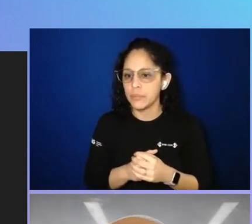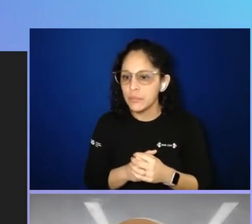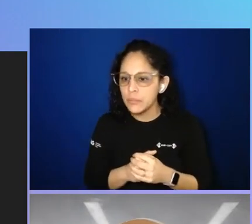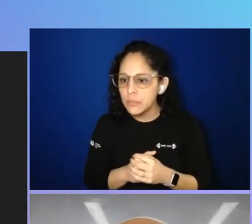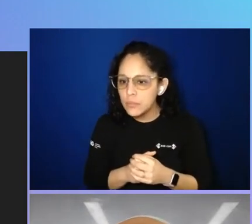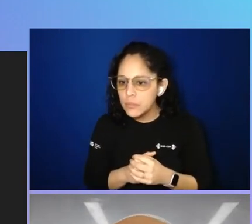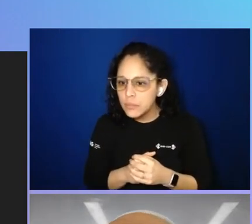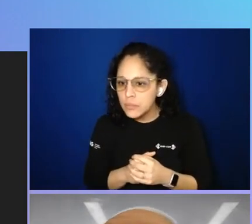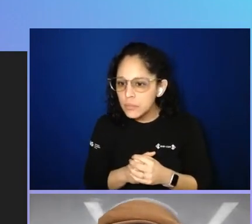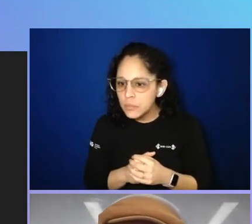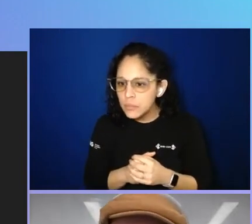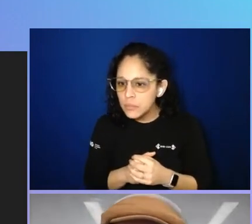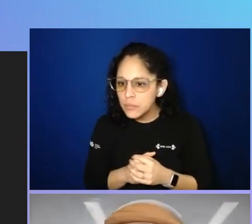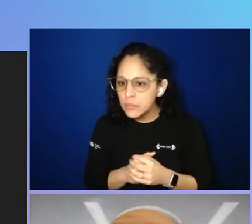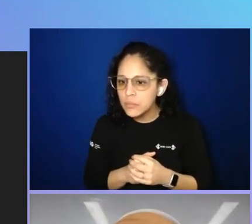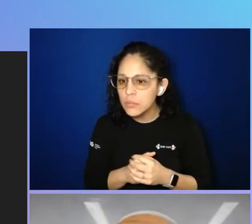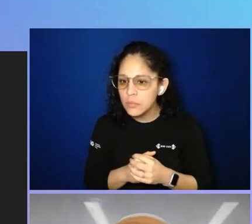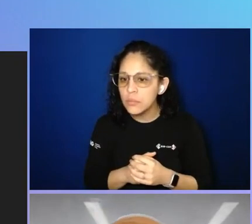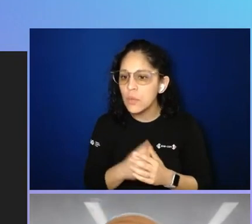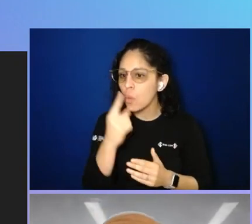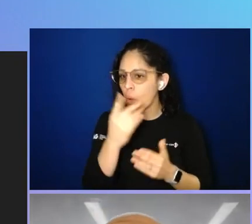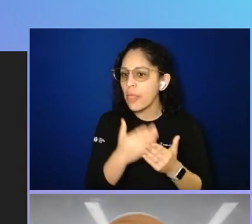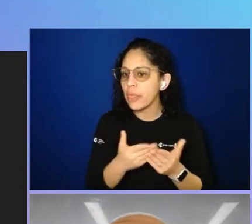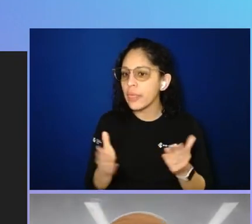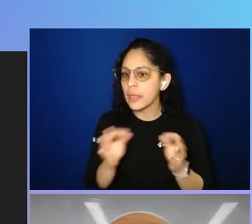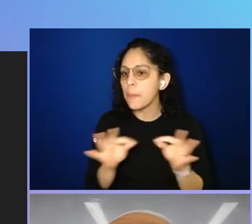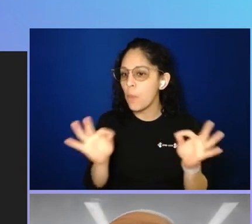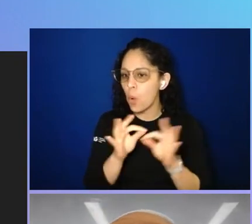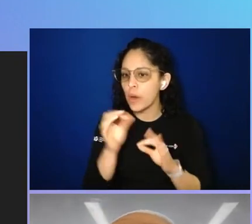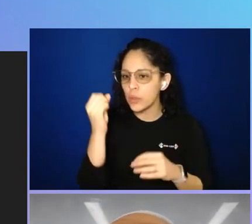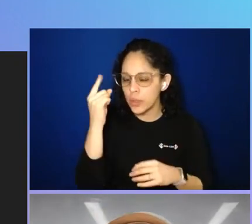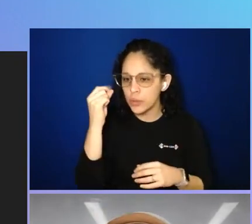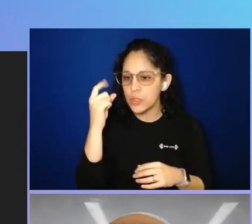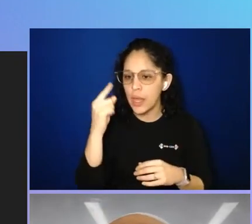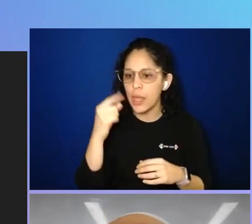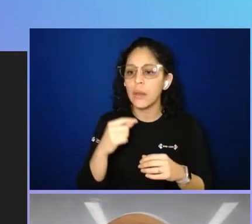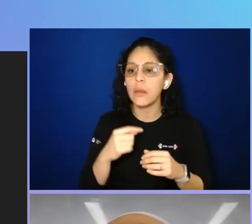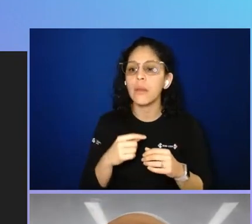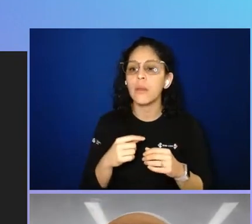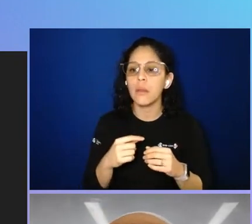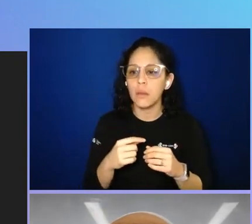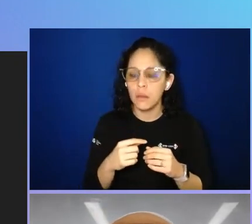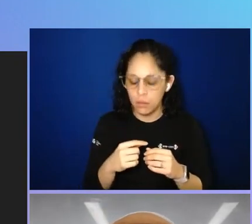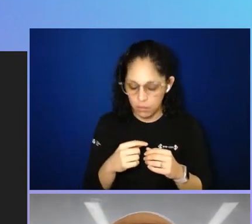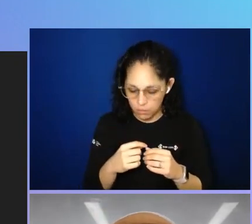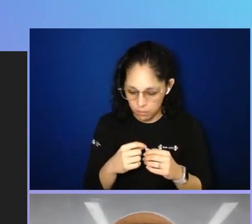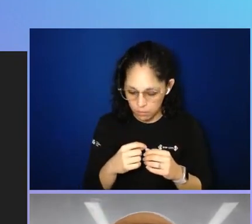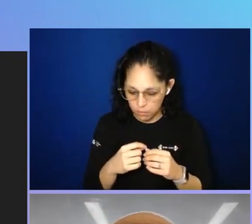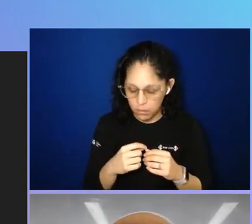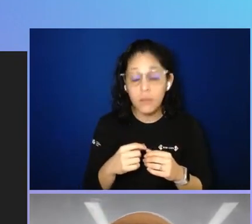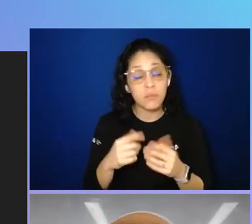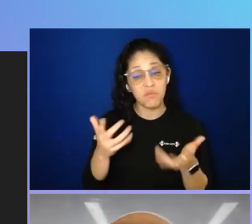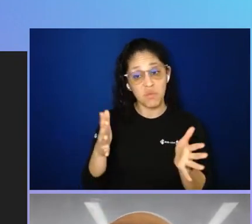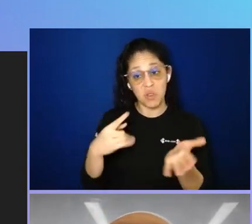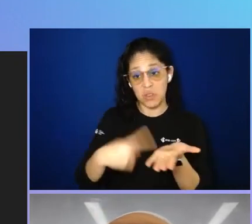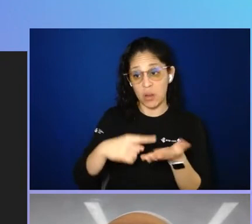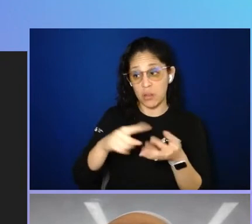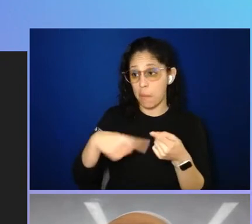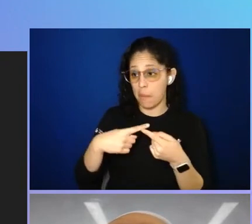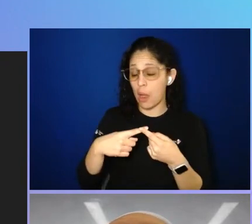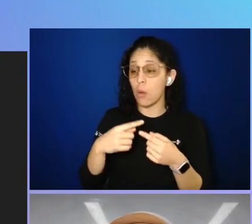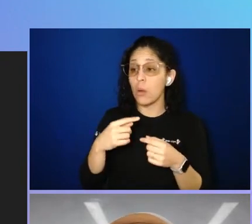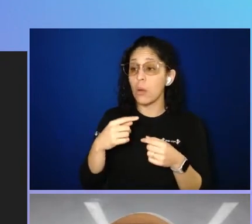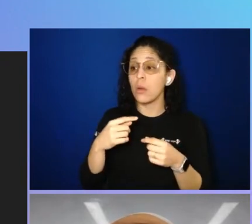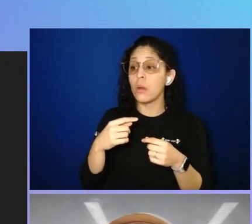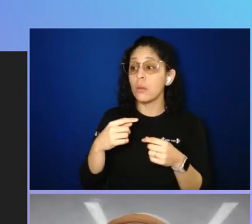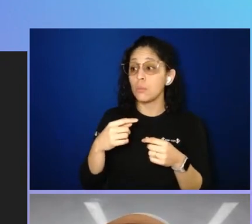And one thing that is very important to understand when you develop apps with these auto layout constraints that we talked about is that you have the